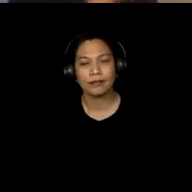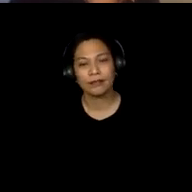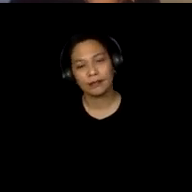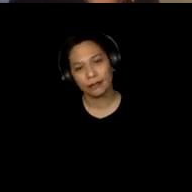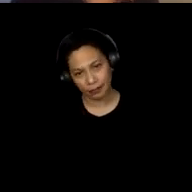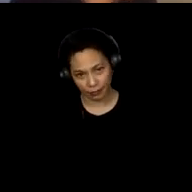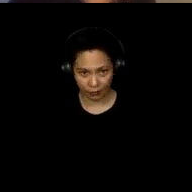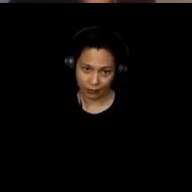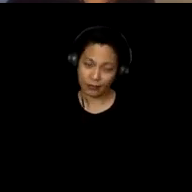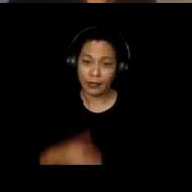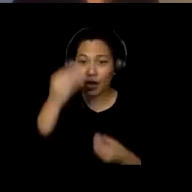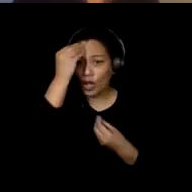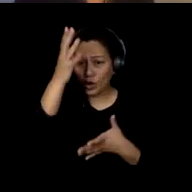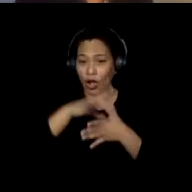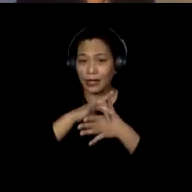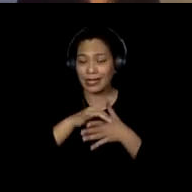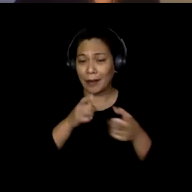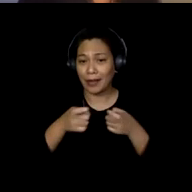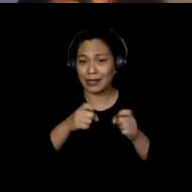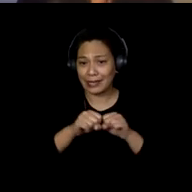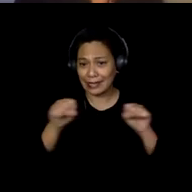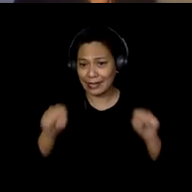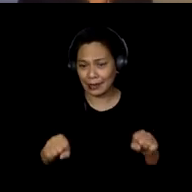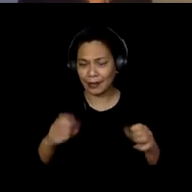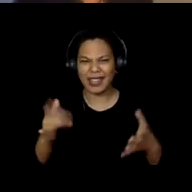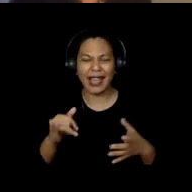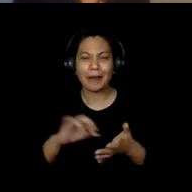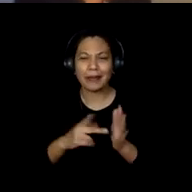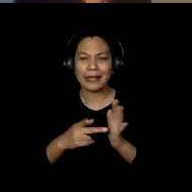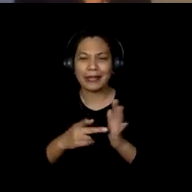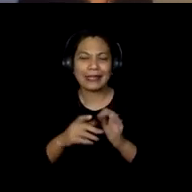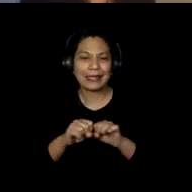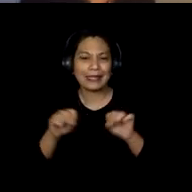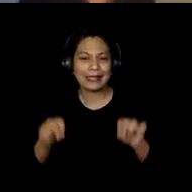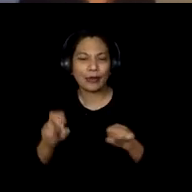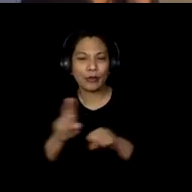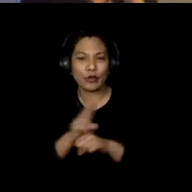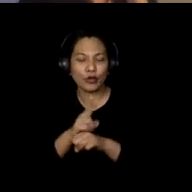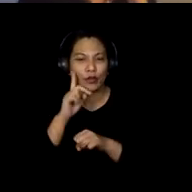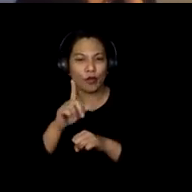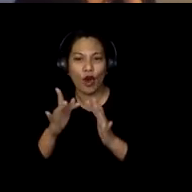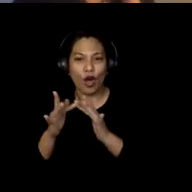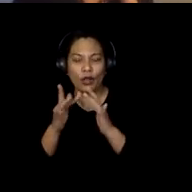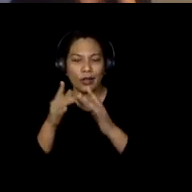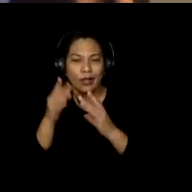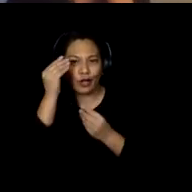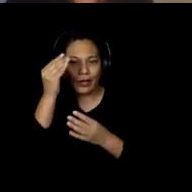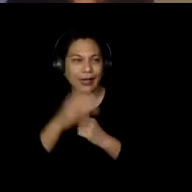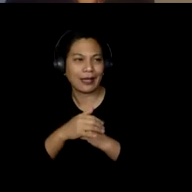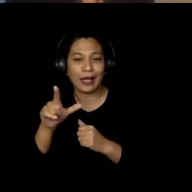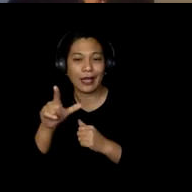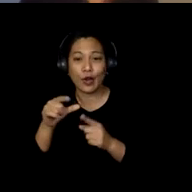Content management systems. So content management systems are the systems we use to create online content like WordPress,